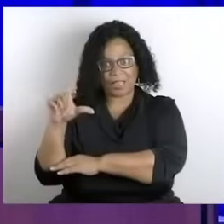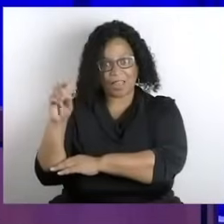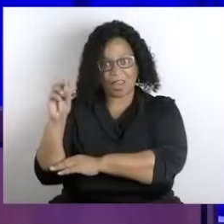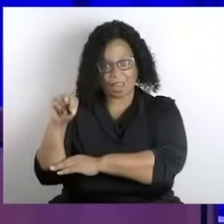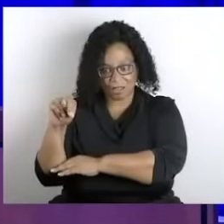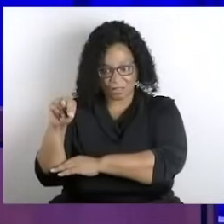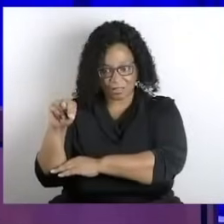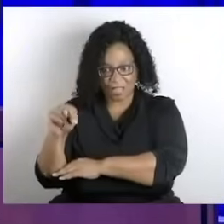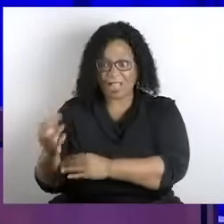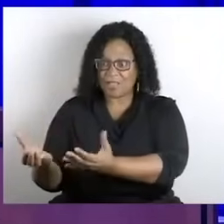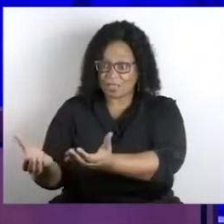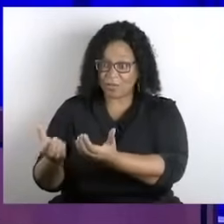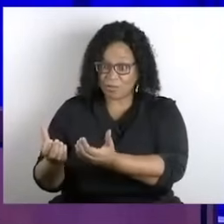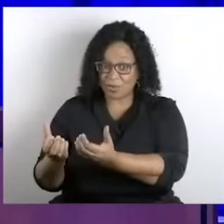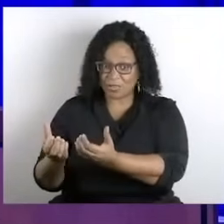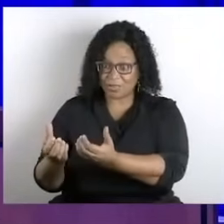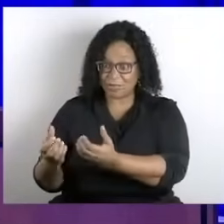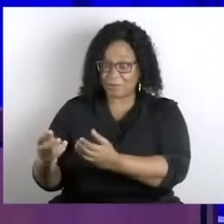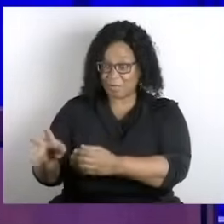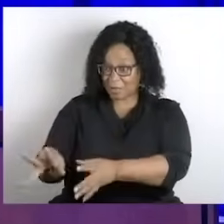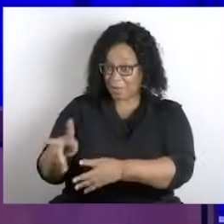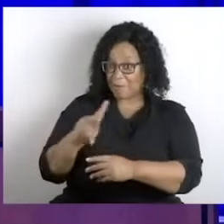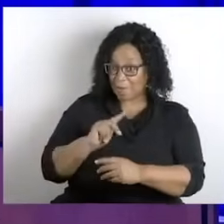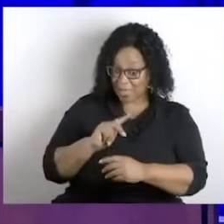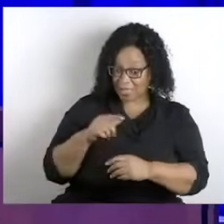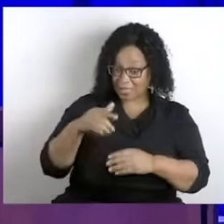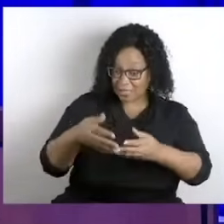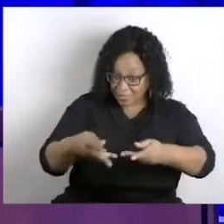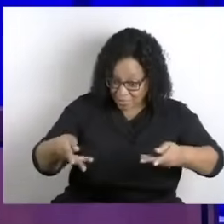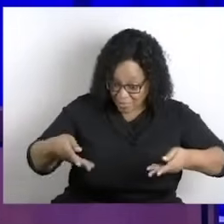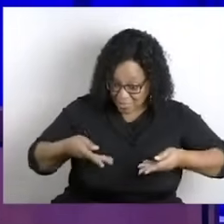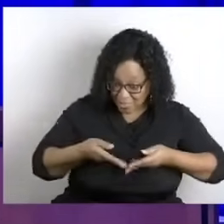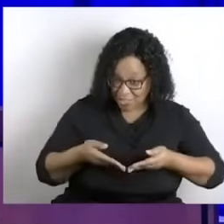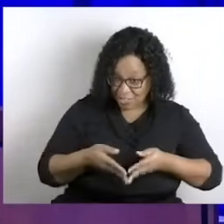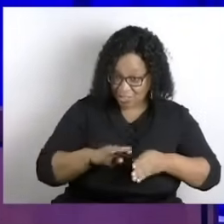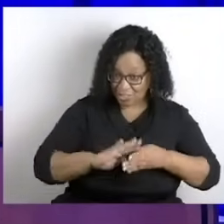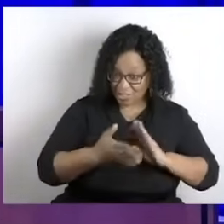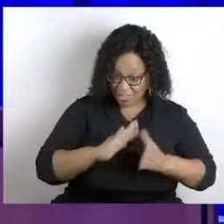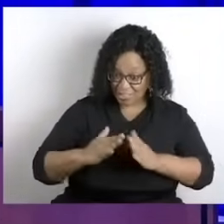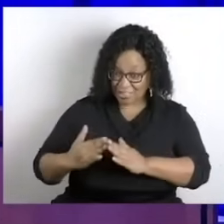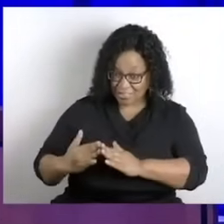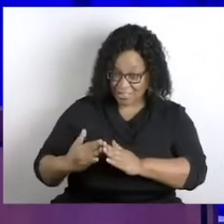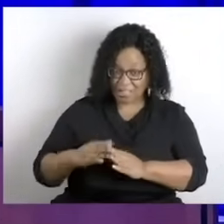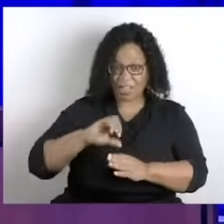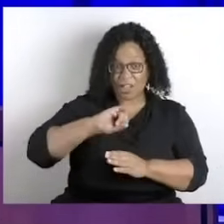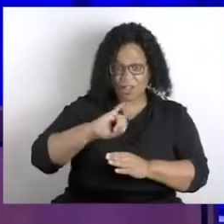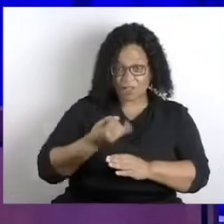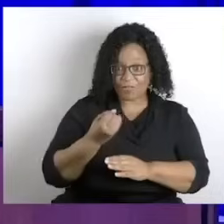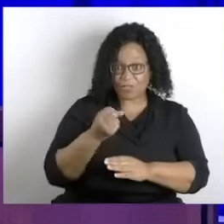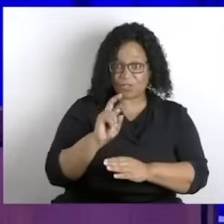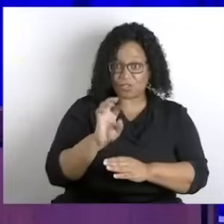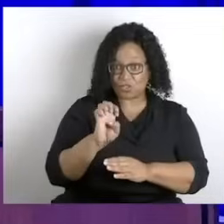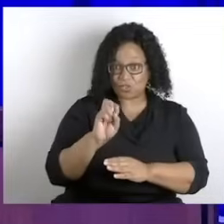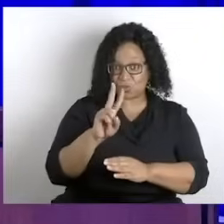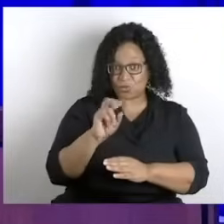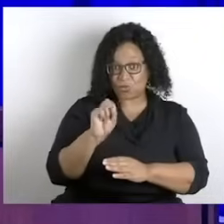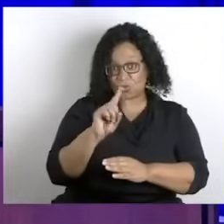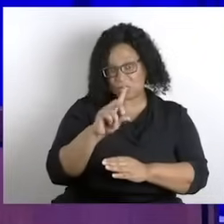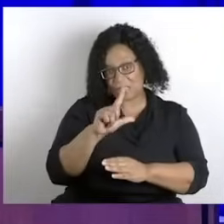They desire to be in their homeland, Jerusalem. They want to be in Judah, where they